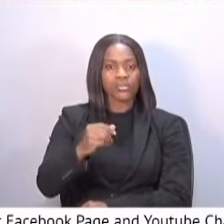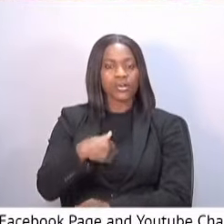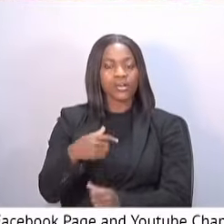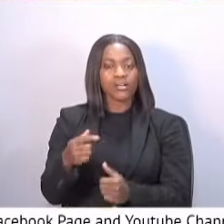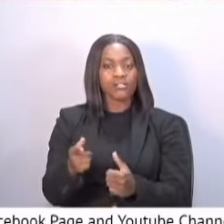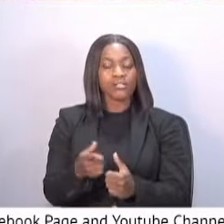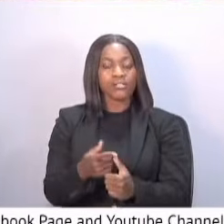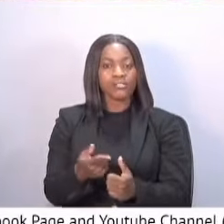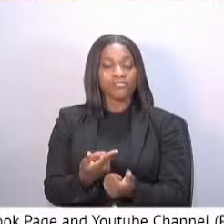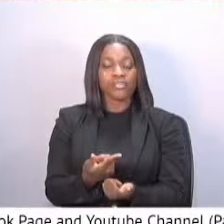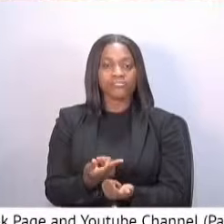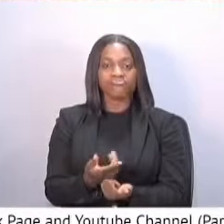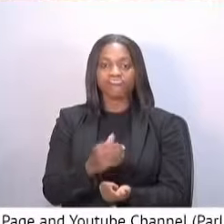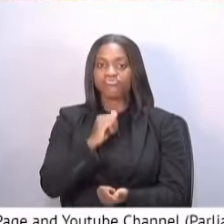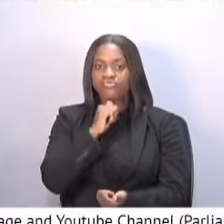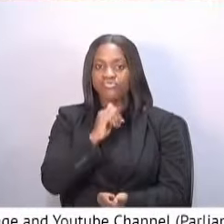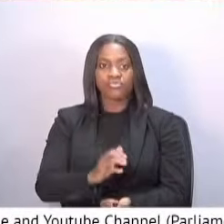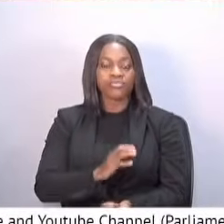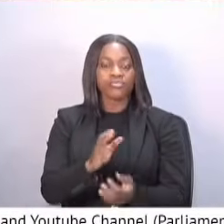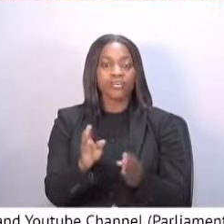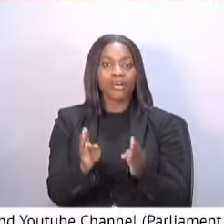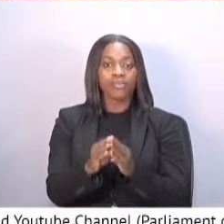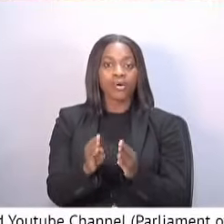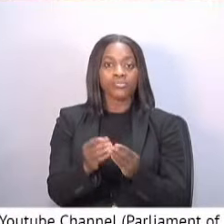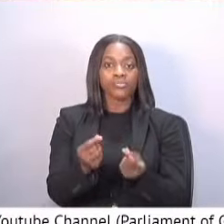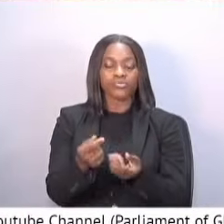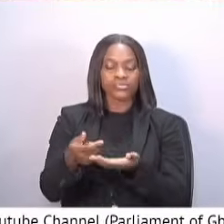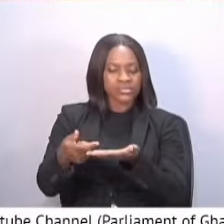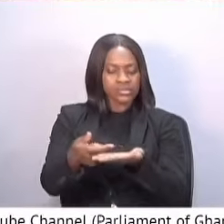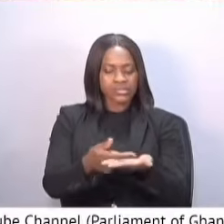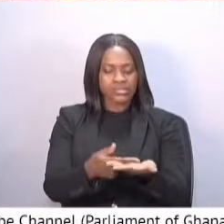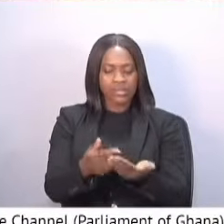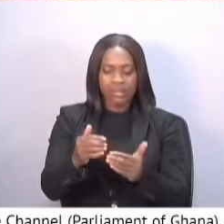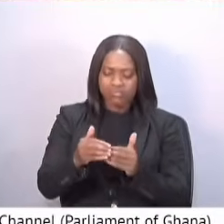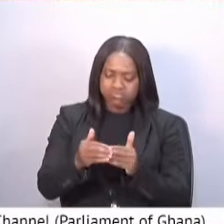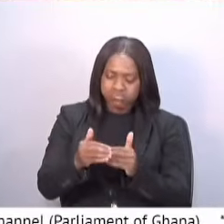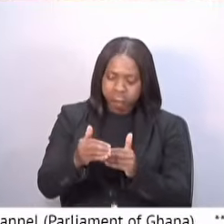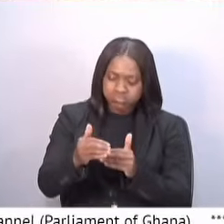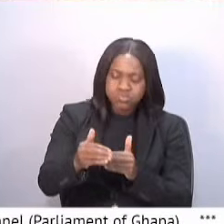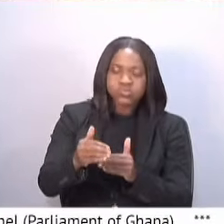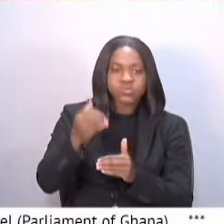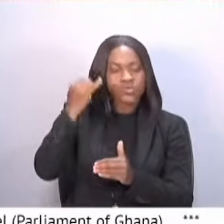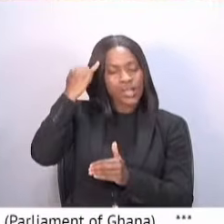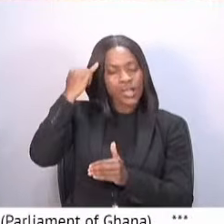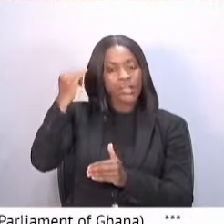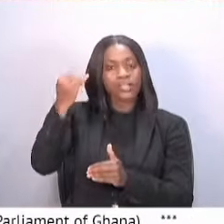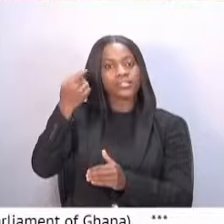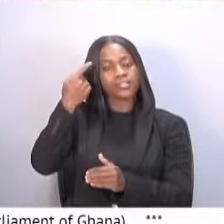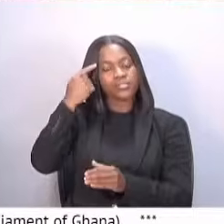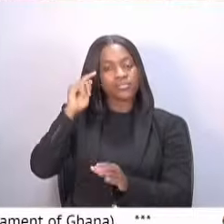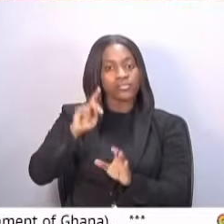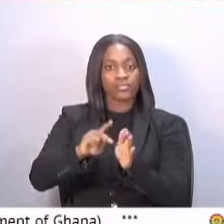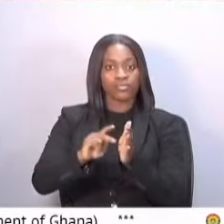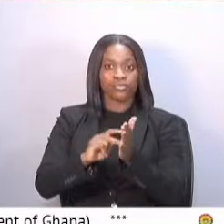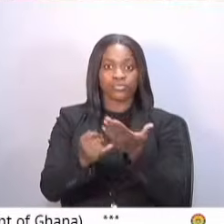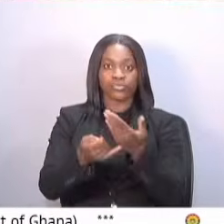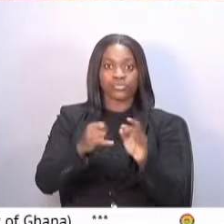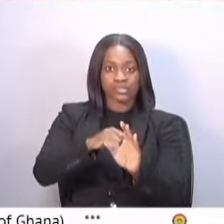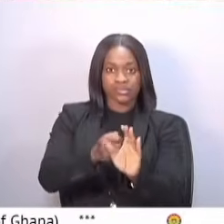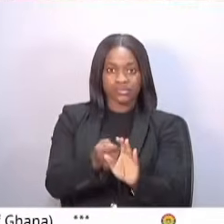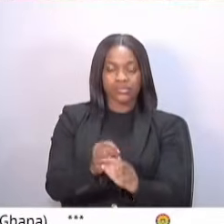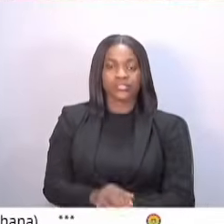first informal meeting with SEA to discuss the way forward for project implementation.